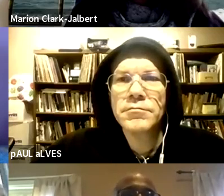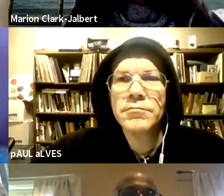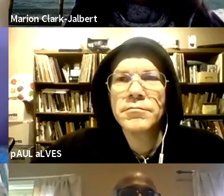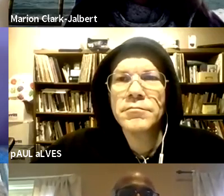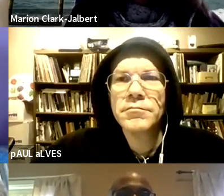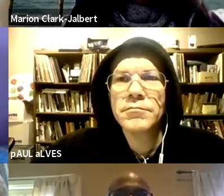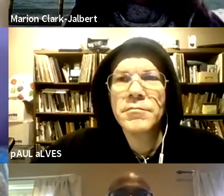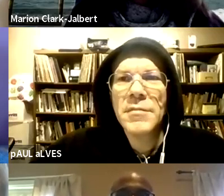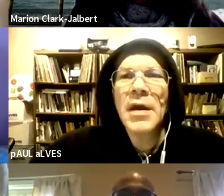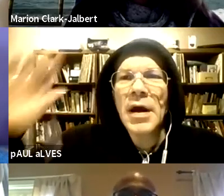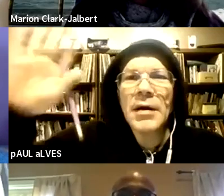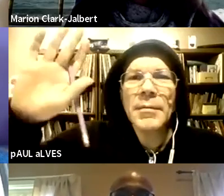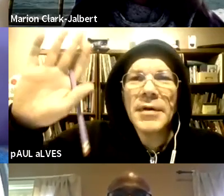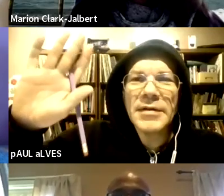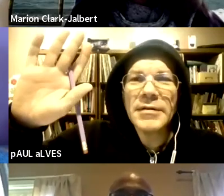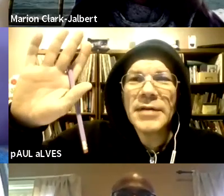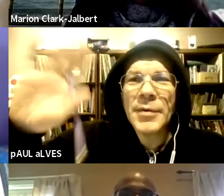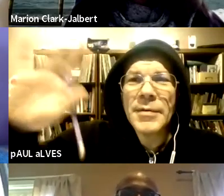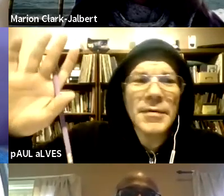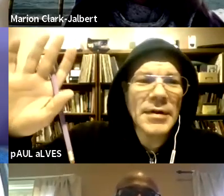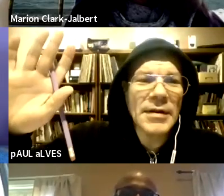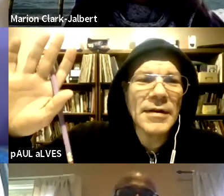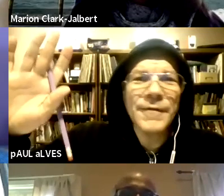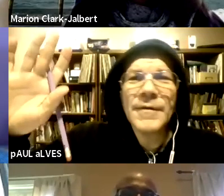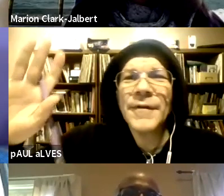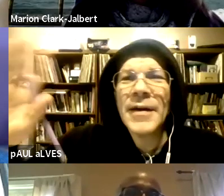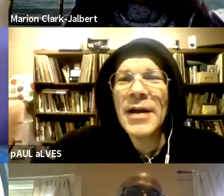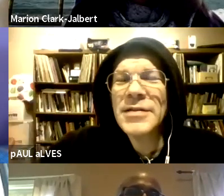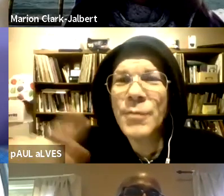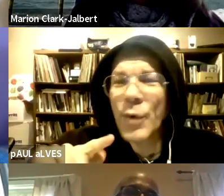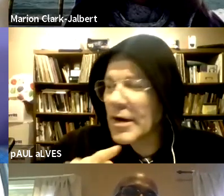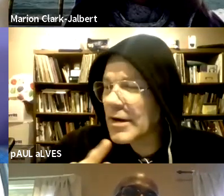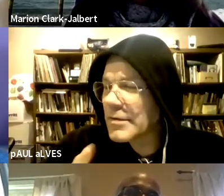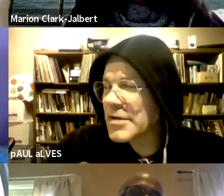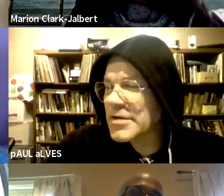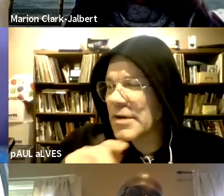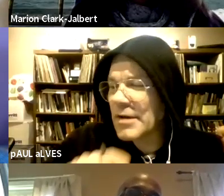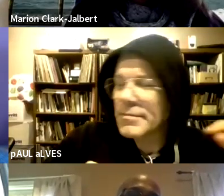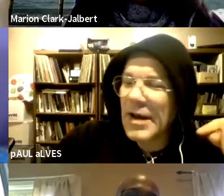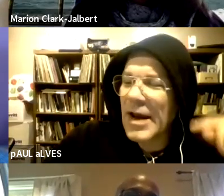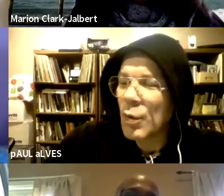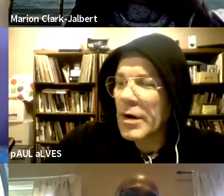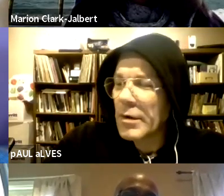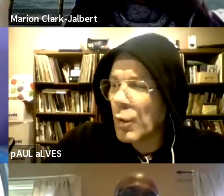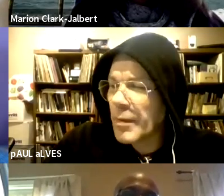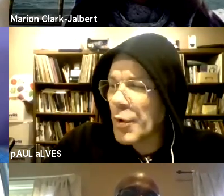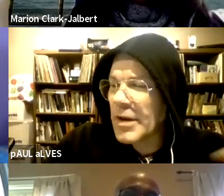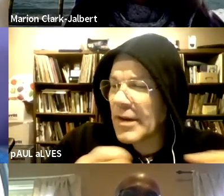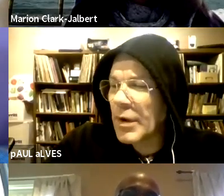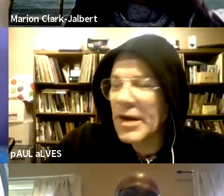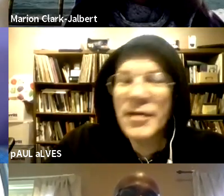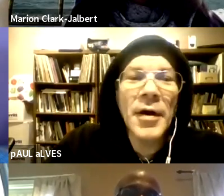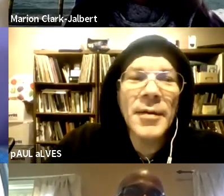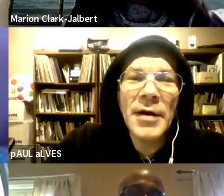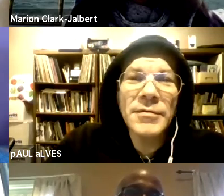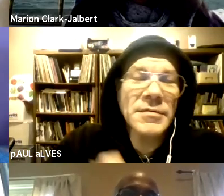for you afterwards. So, Deborah, yeah. If I just wanted to just add one point Sure,